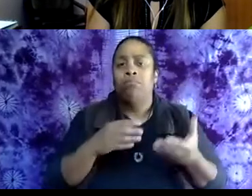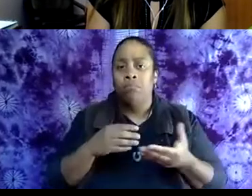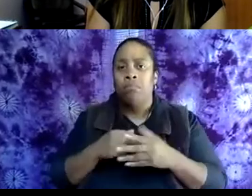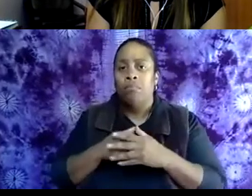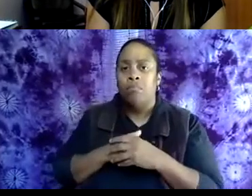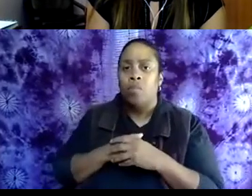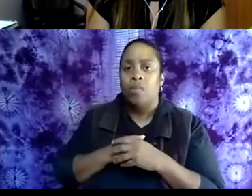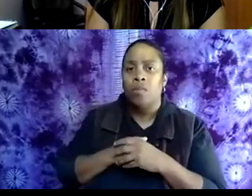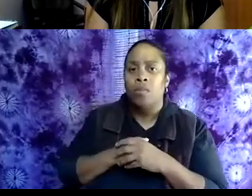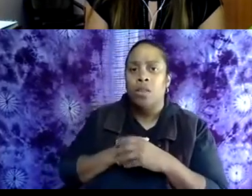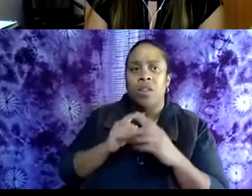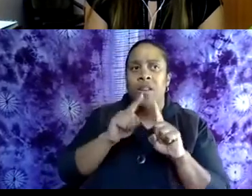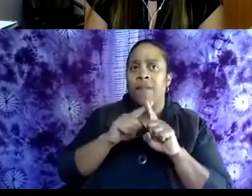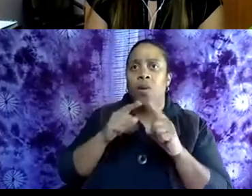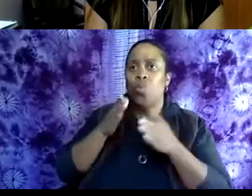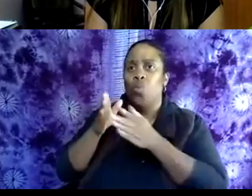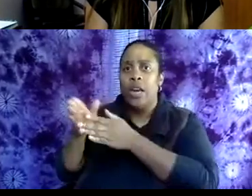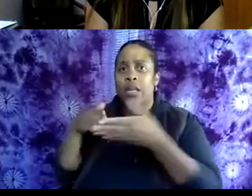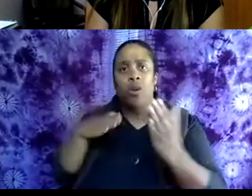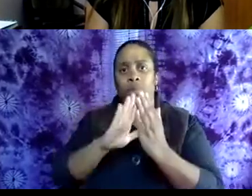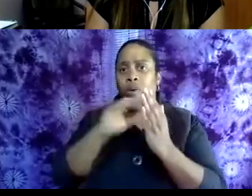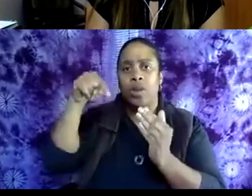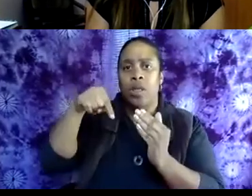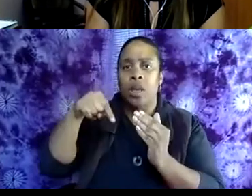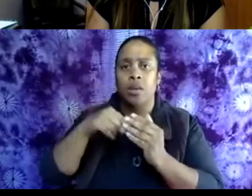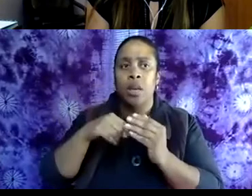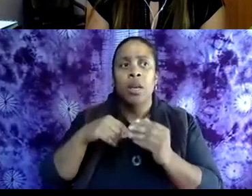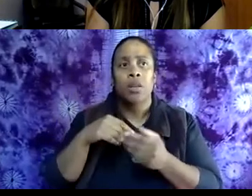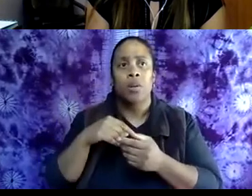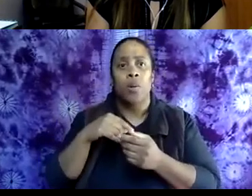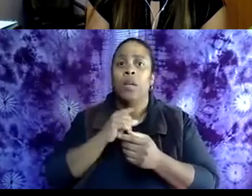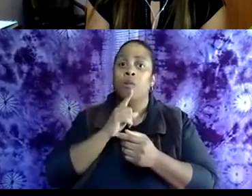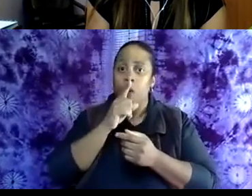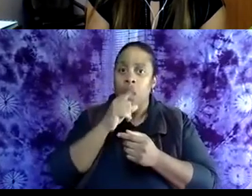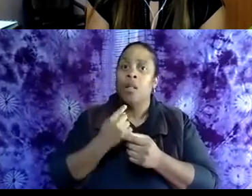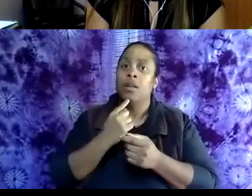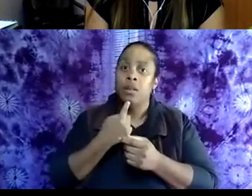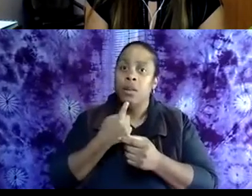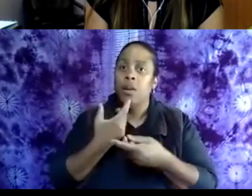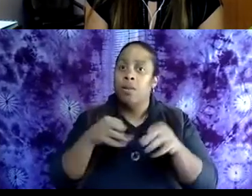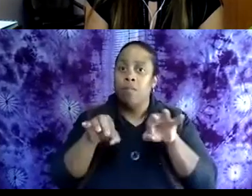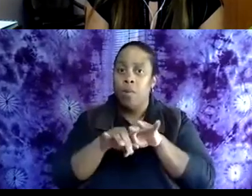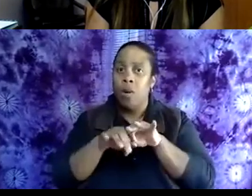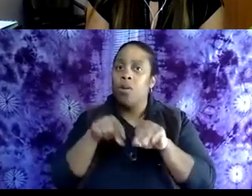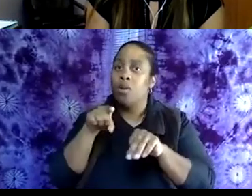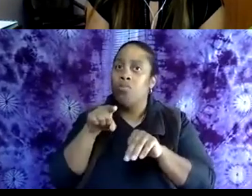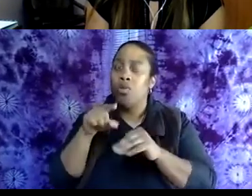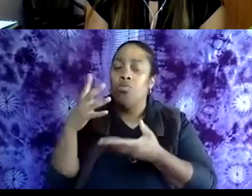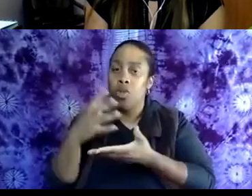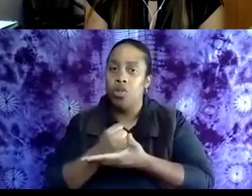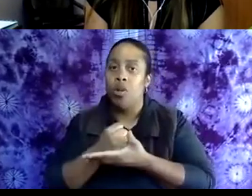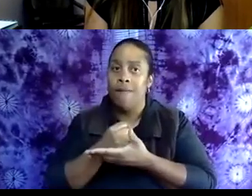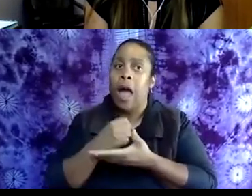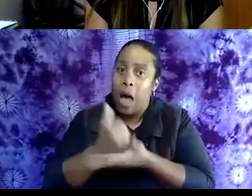is approached, where this is treated as something real and serious and important and something that you deserve help for. And here is